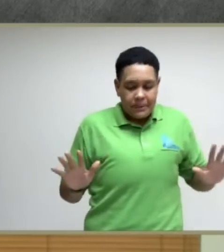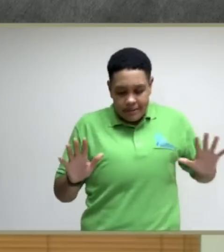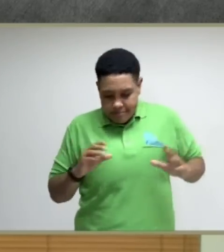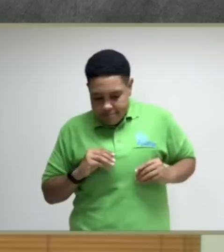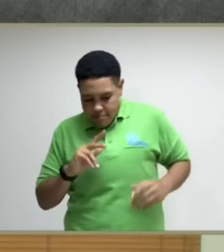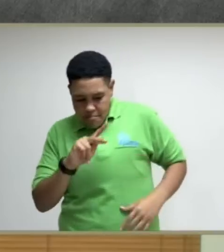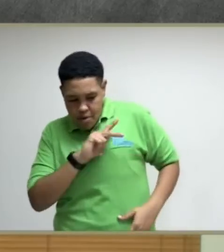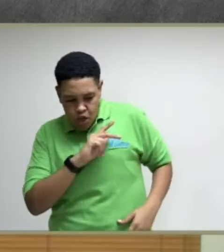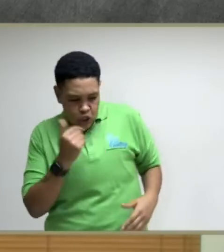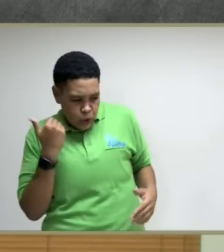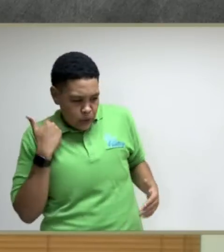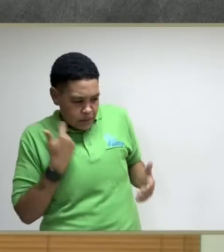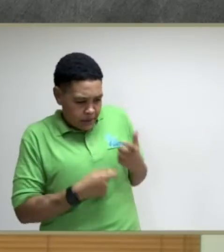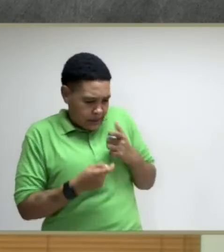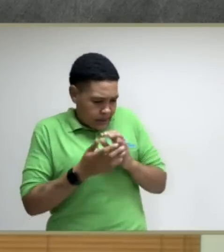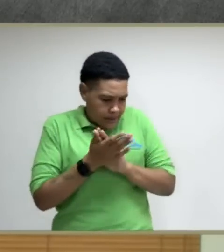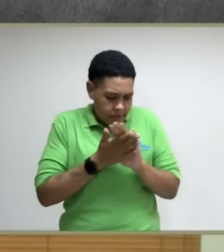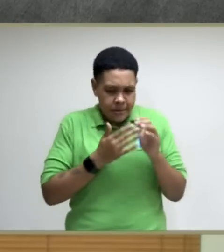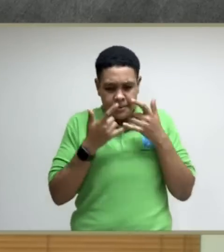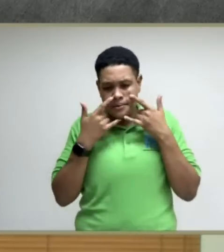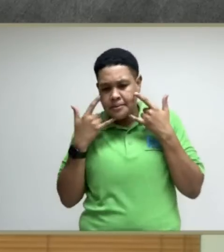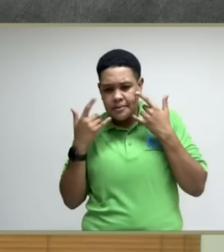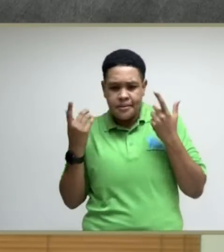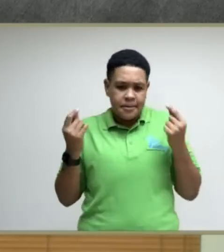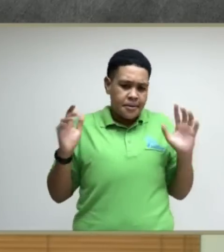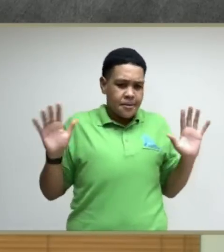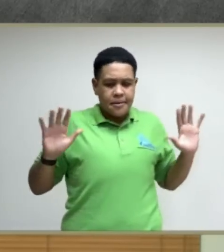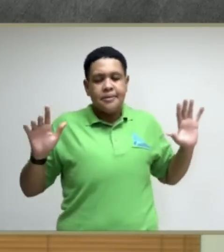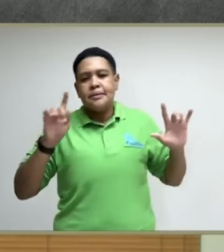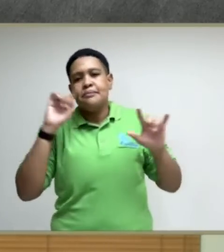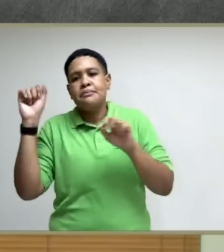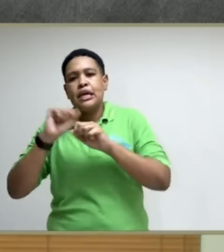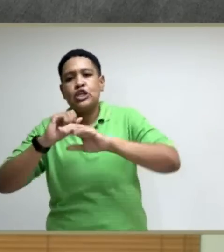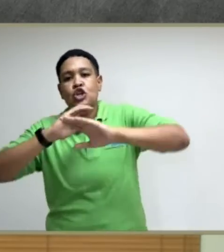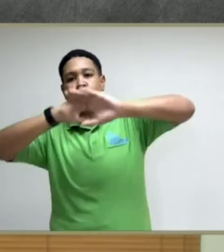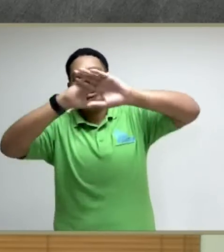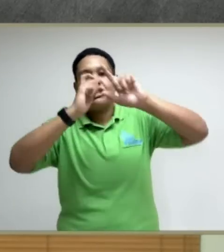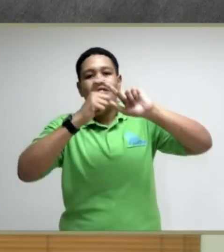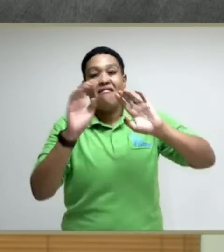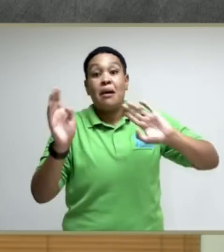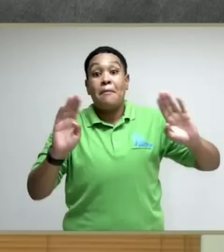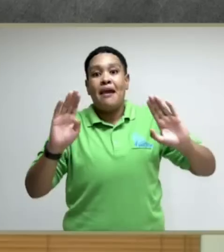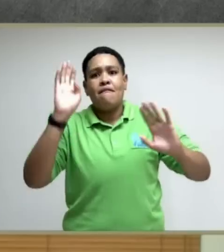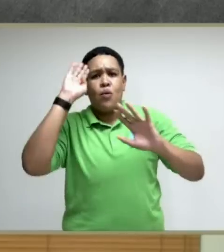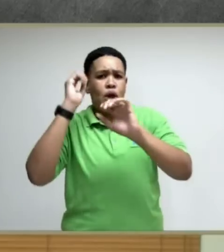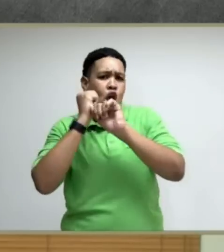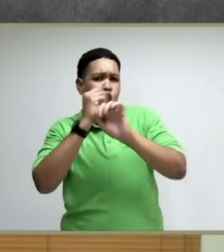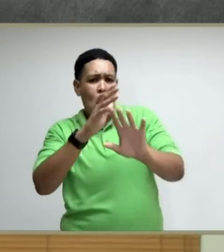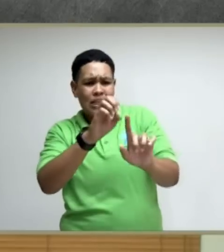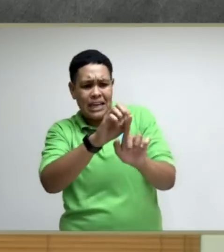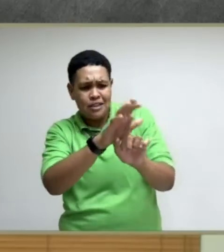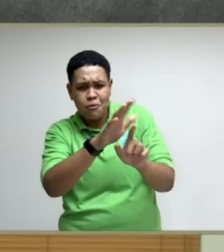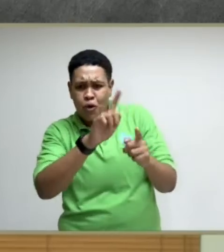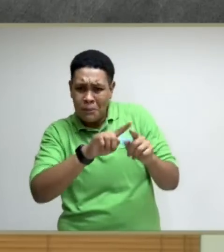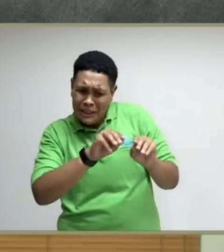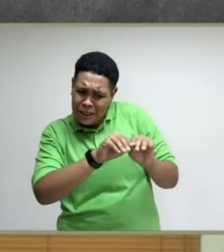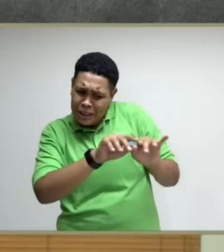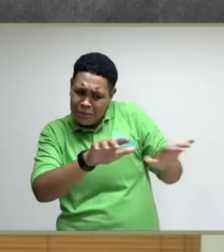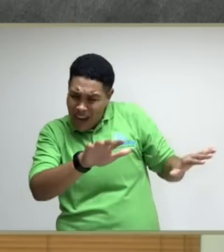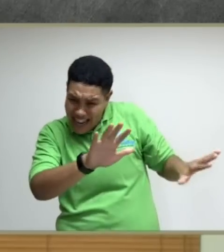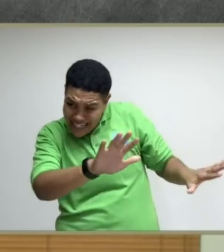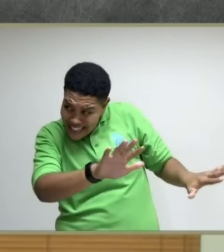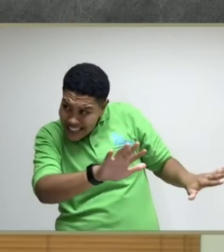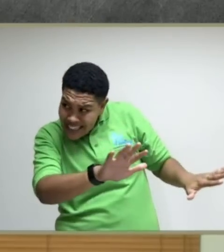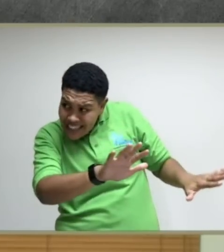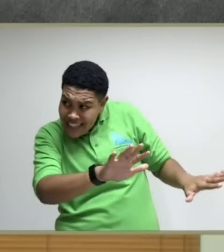personal responsibility to ensure that they restrain from behavior that will cause exposure and spread. And what